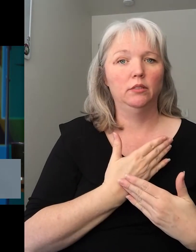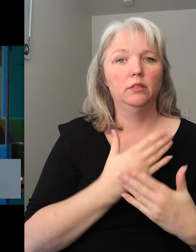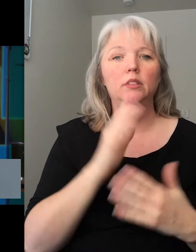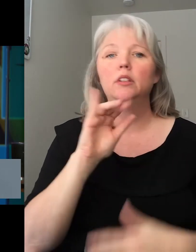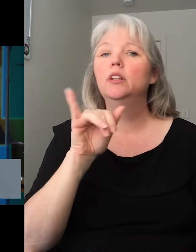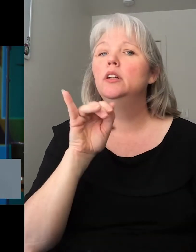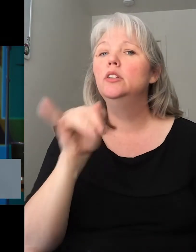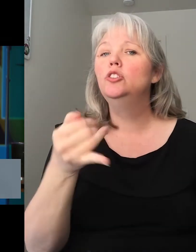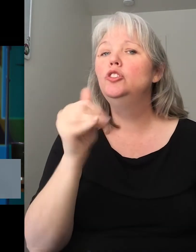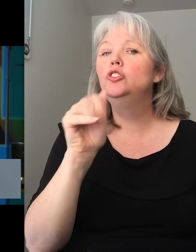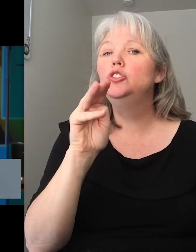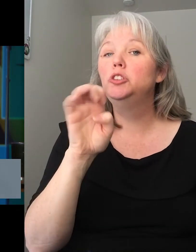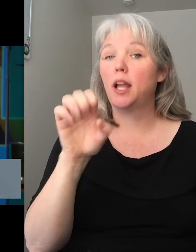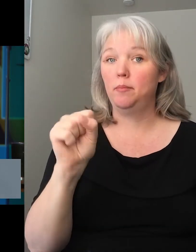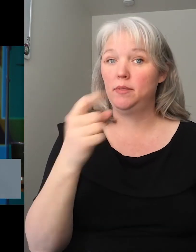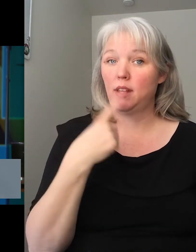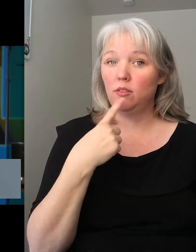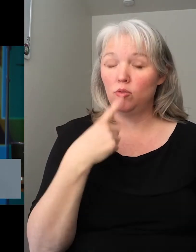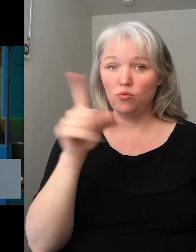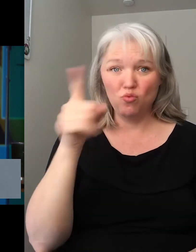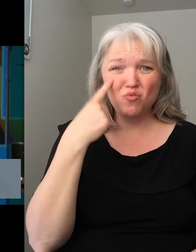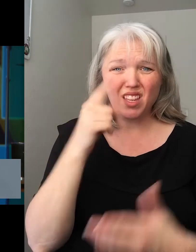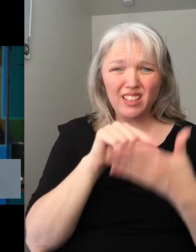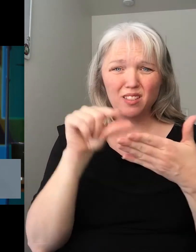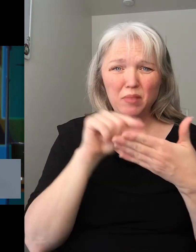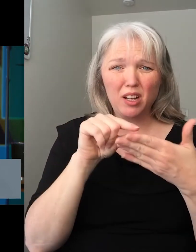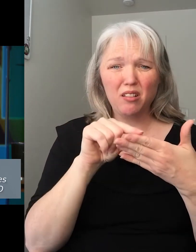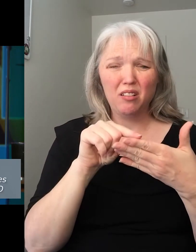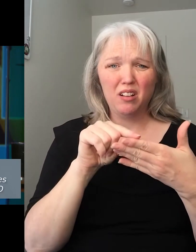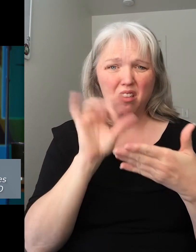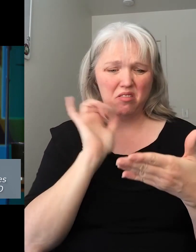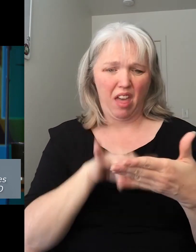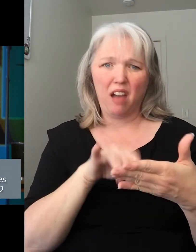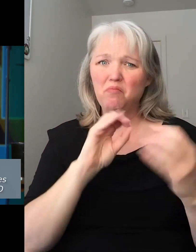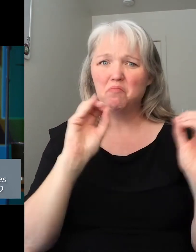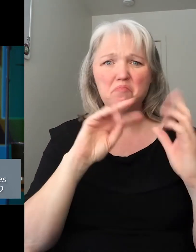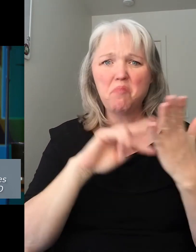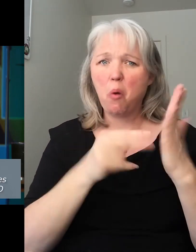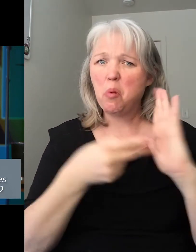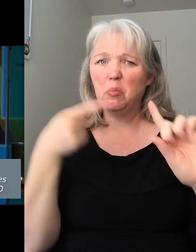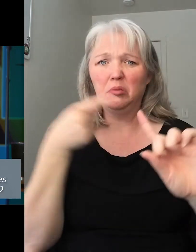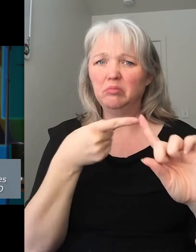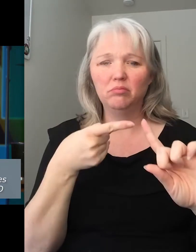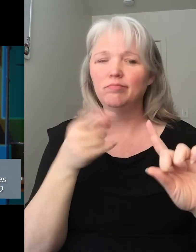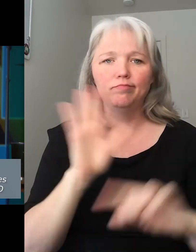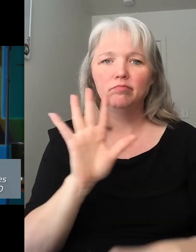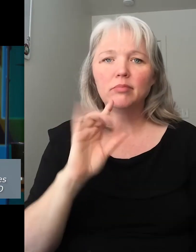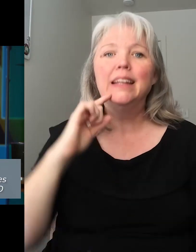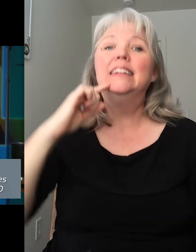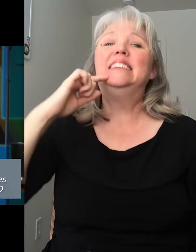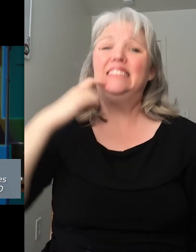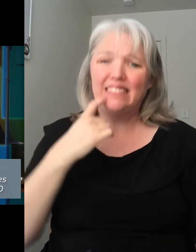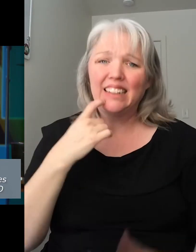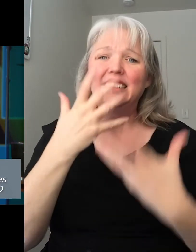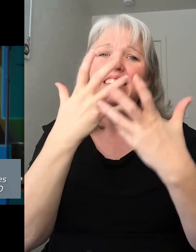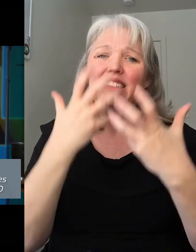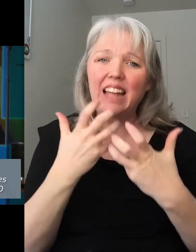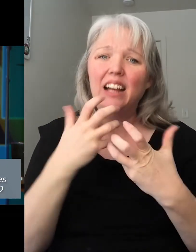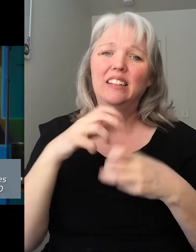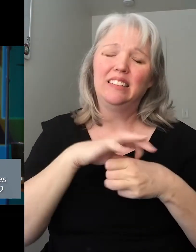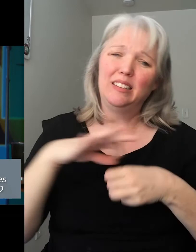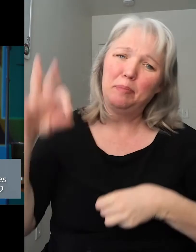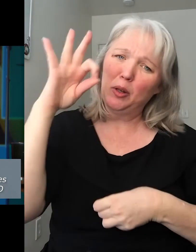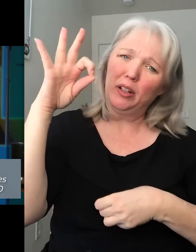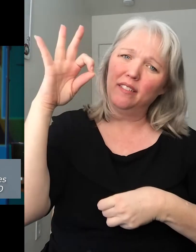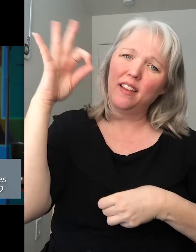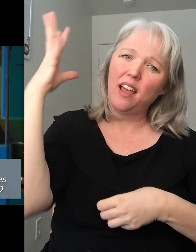James says, or do you think that the scripture speaks for no purpose? He jealously desires the spirit